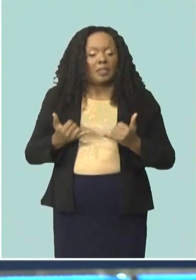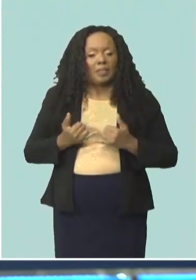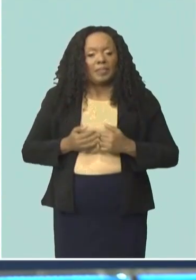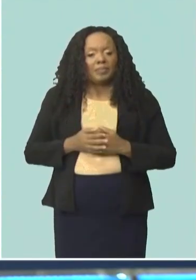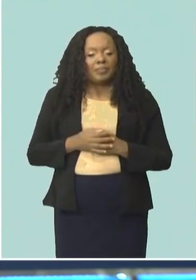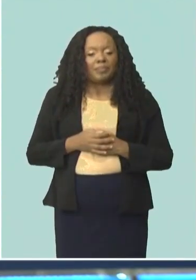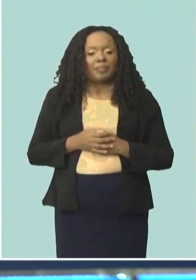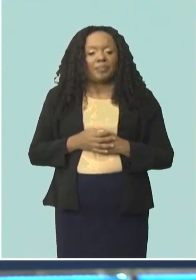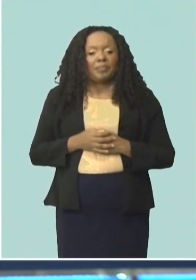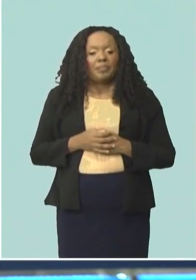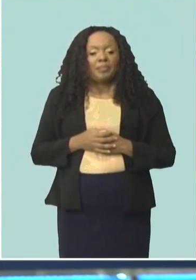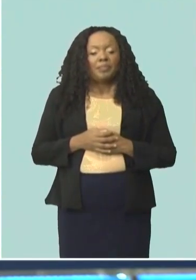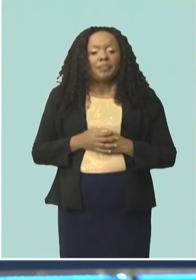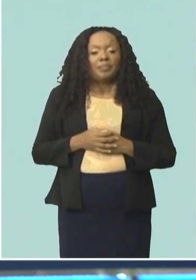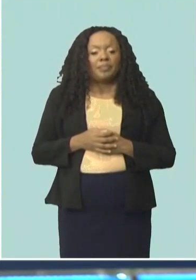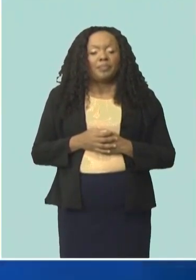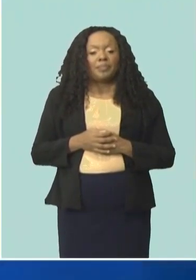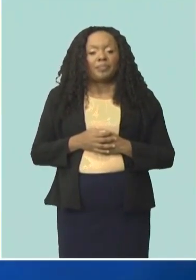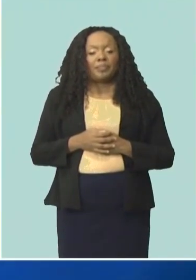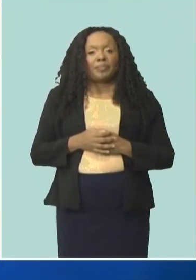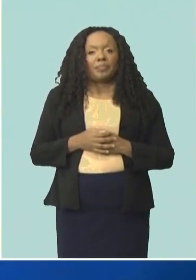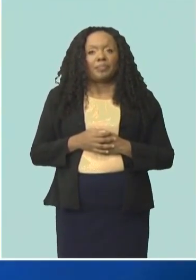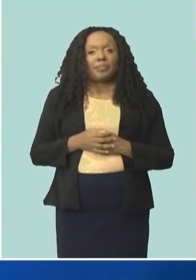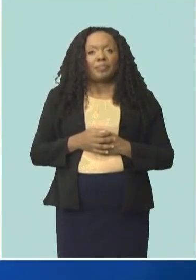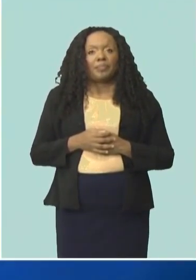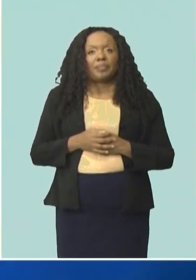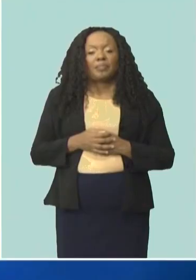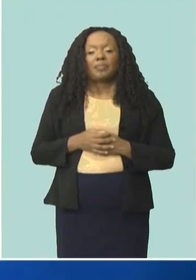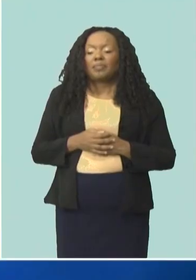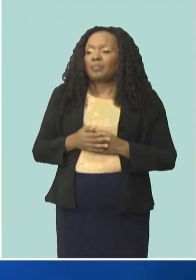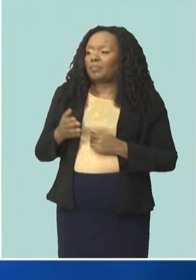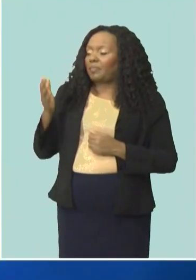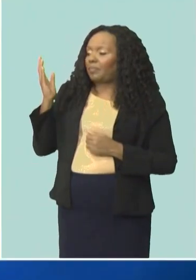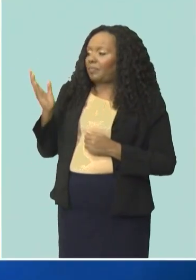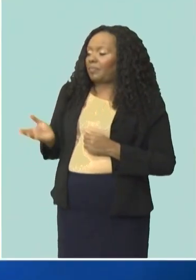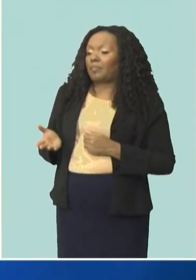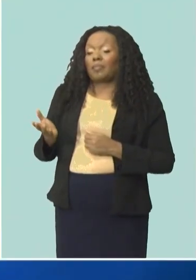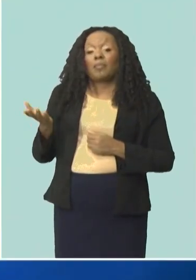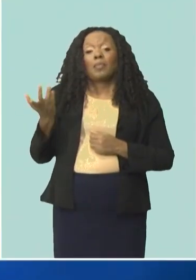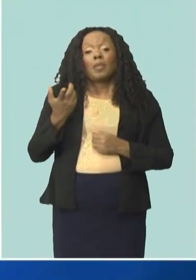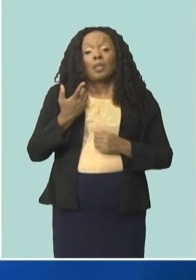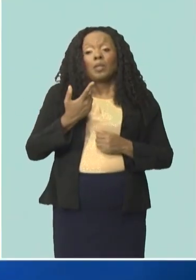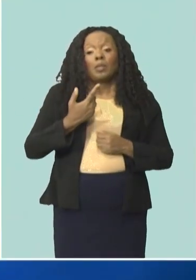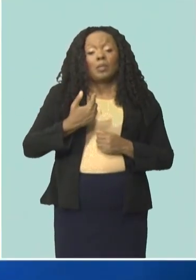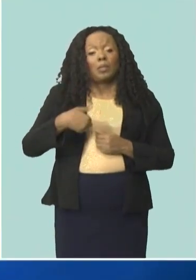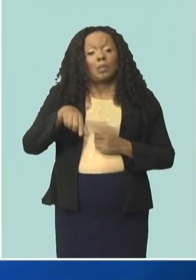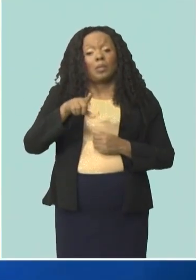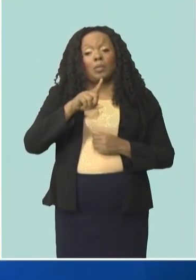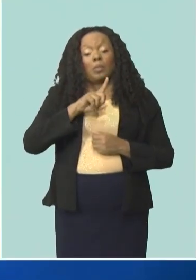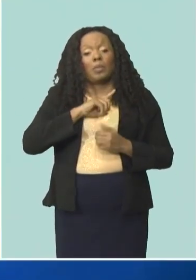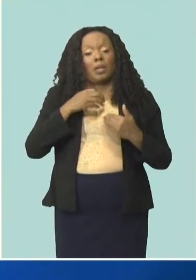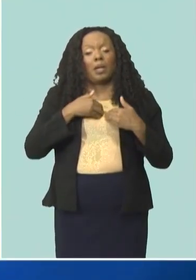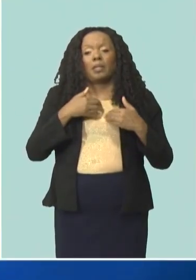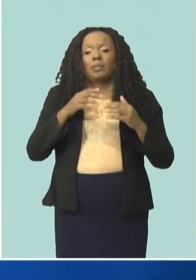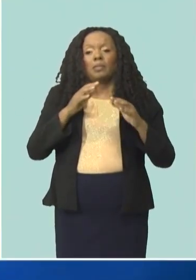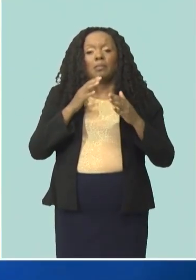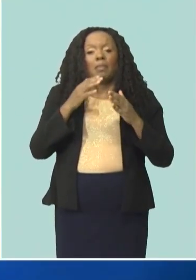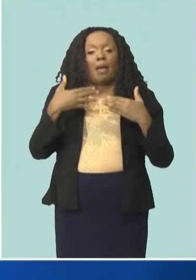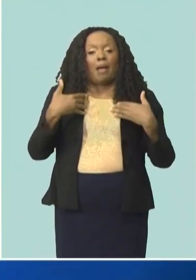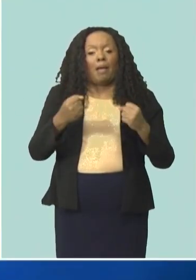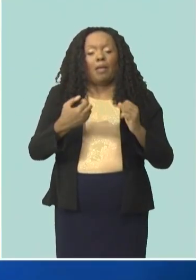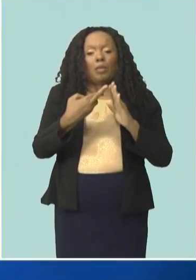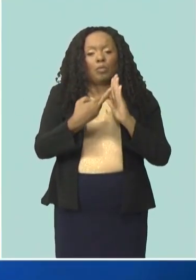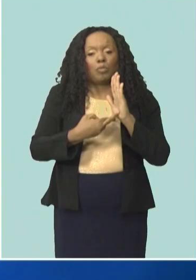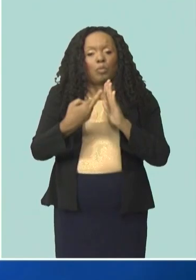used now. We have promoted a slew of public health measures all the way through COVID of,